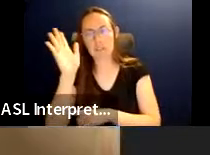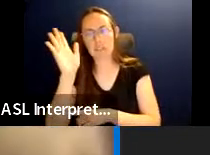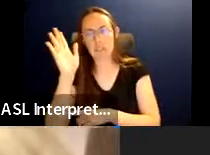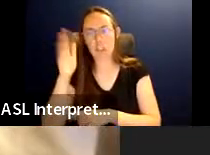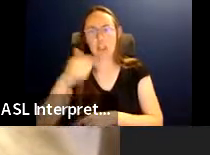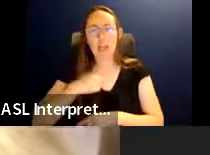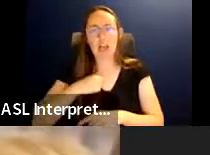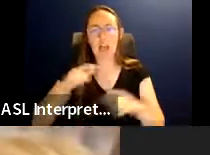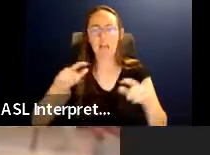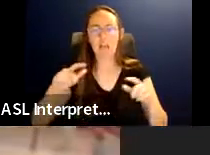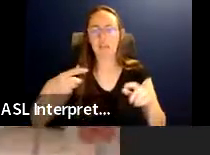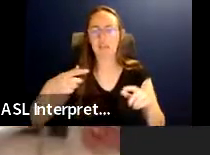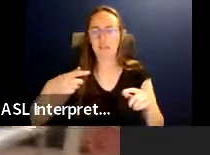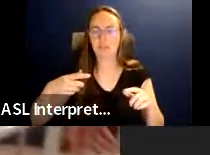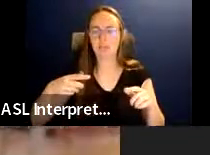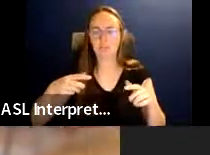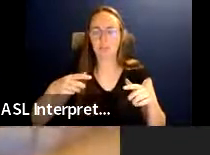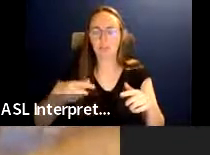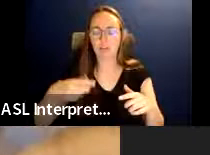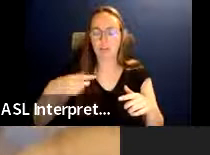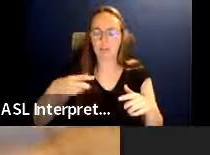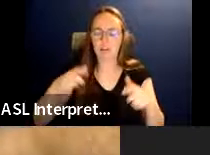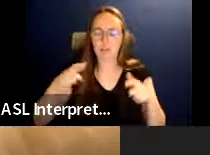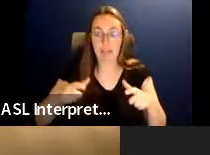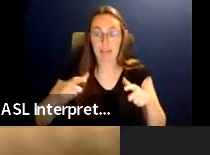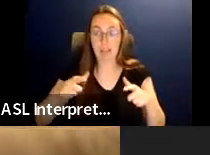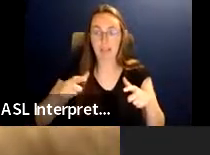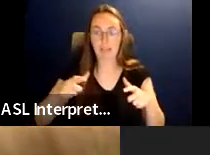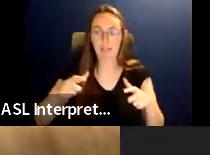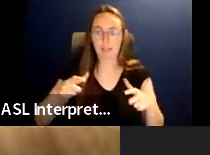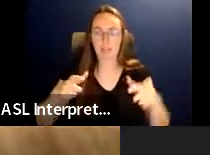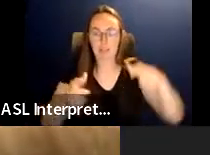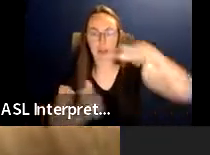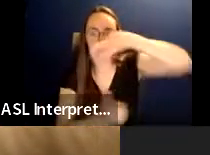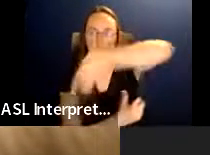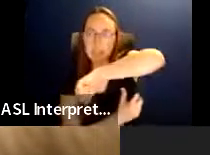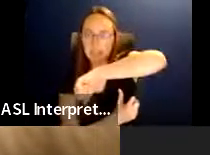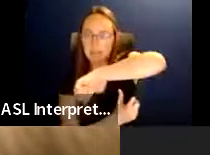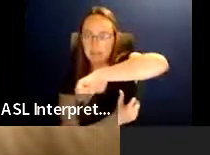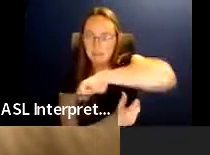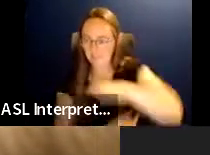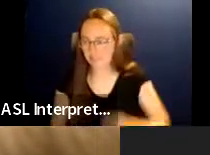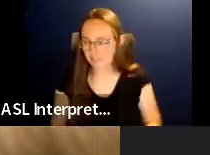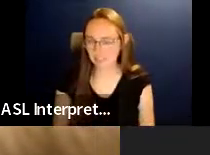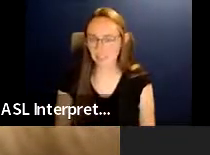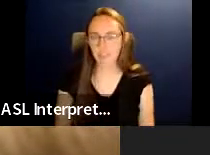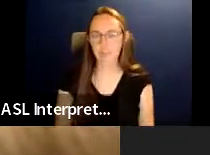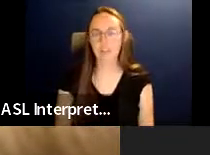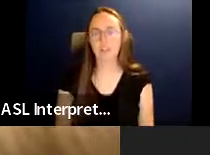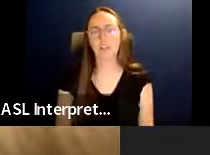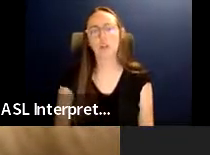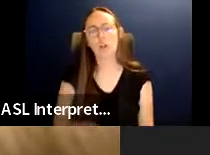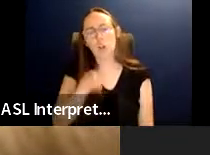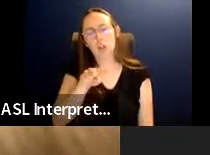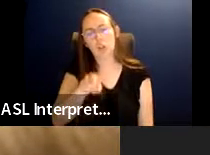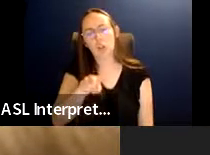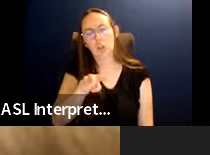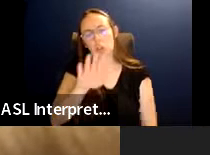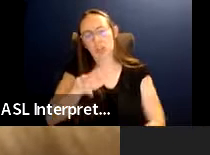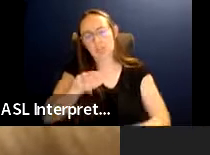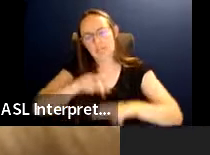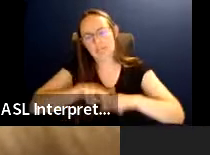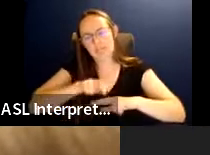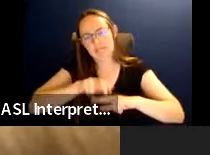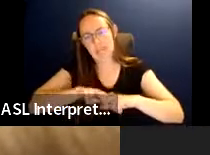plastic microwavable plate. That won't work on this side. So if you look at what she's sitting on, and that's